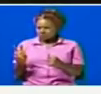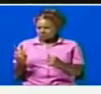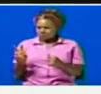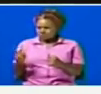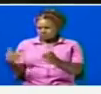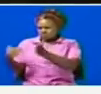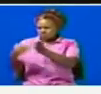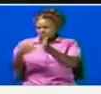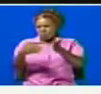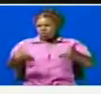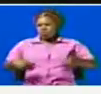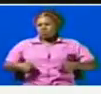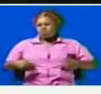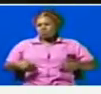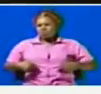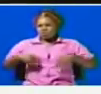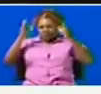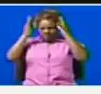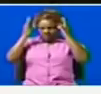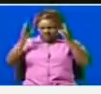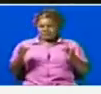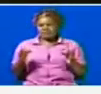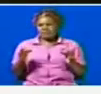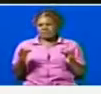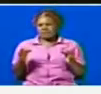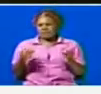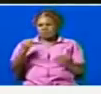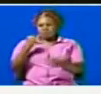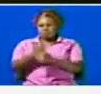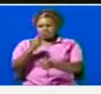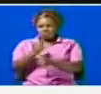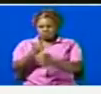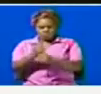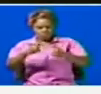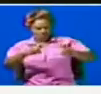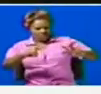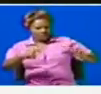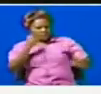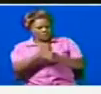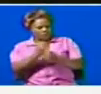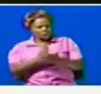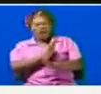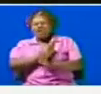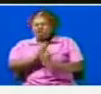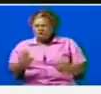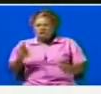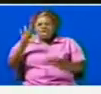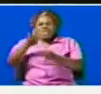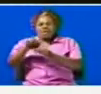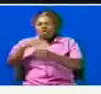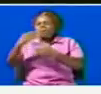of roadblocks, the youth have actually been deciding to conduct what they are calling a search, just to ensure that no election